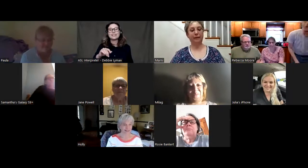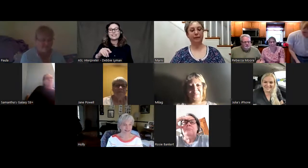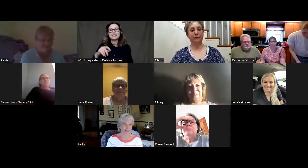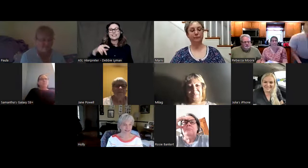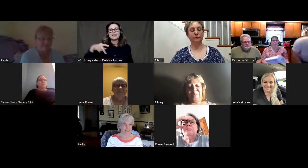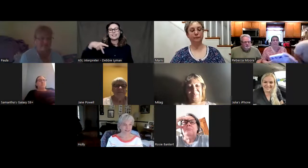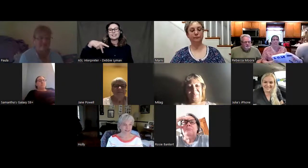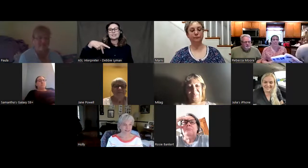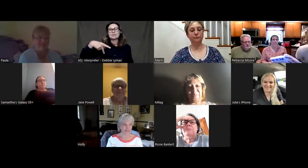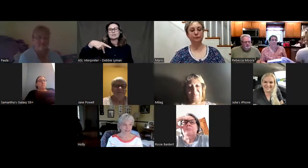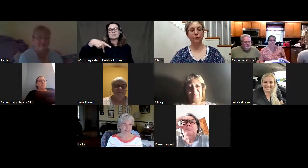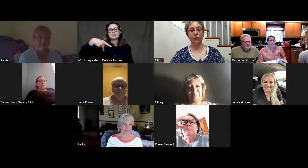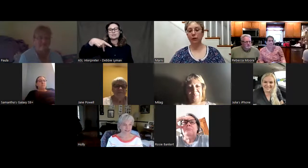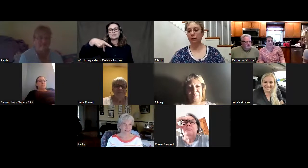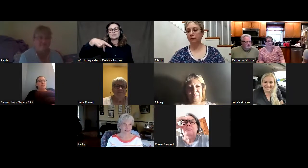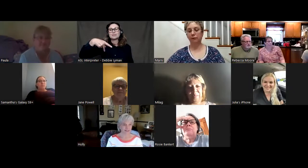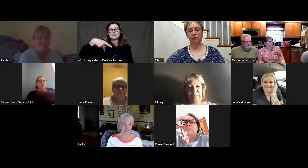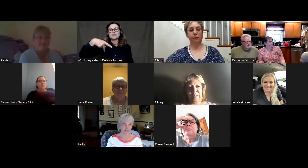5.